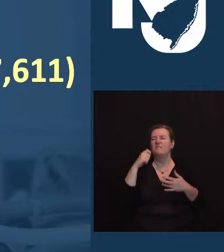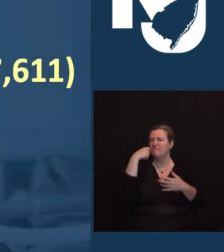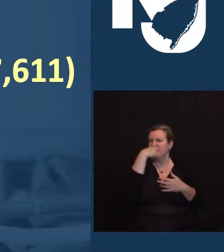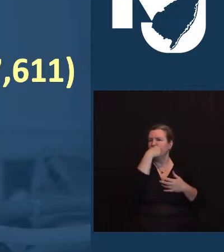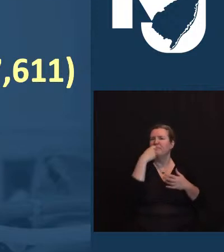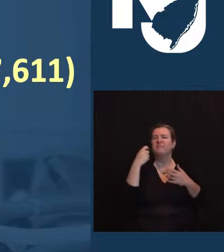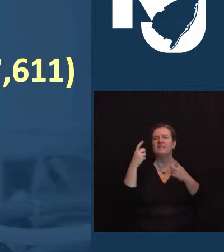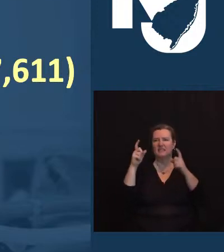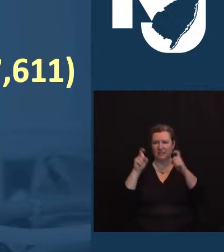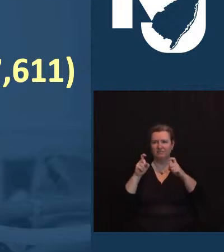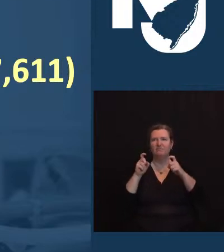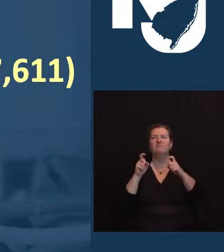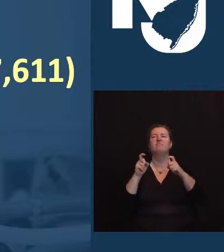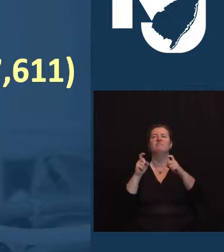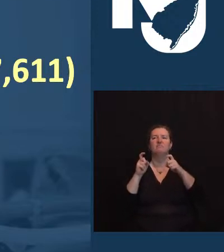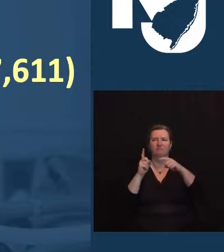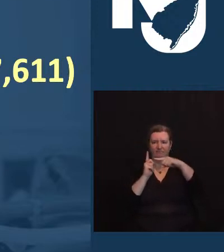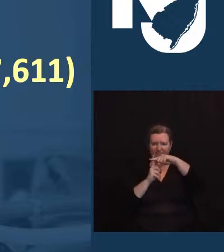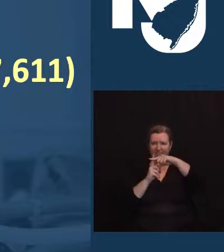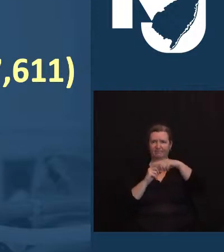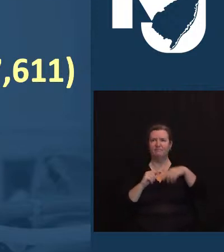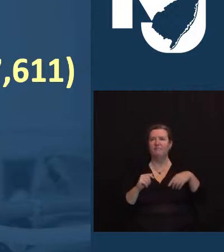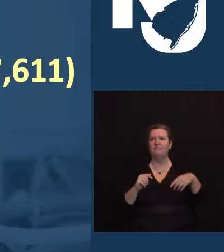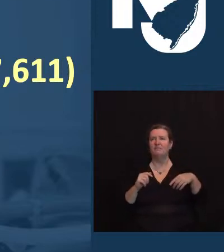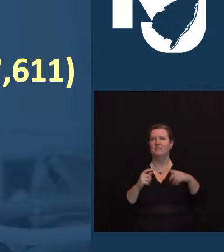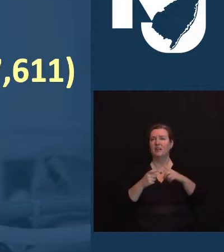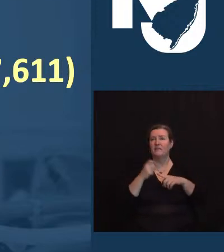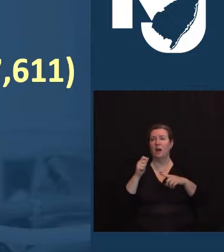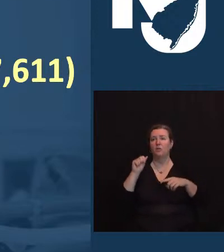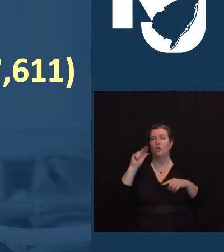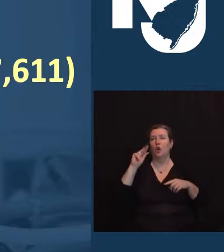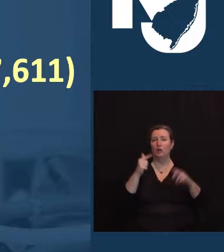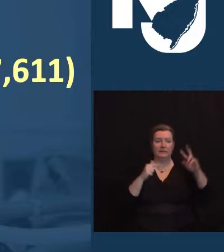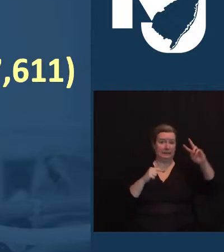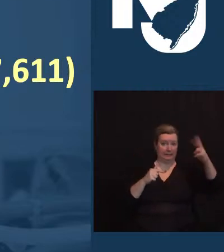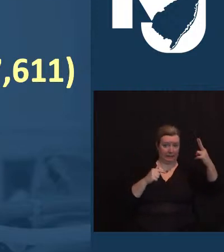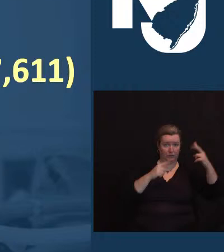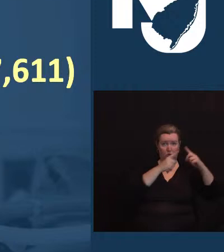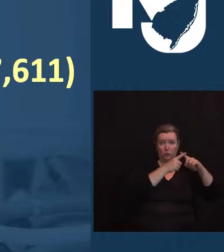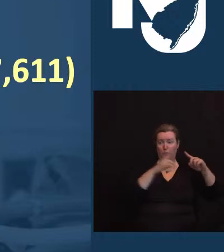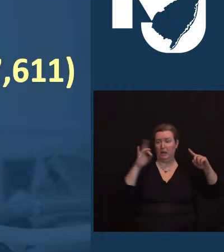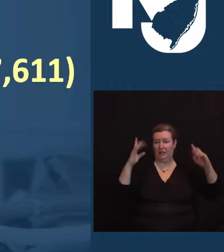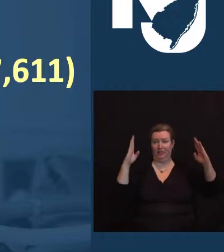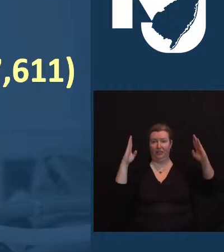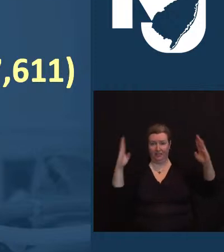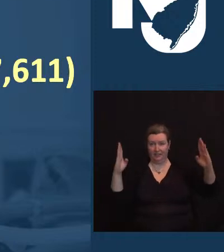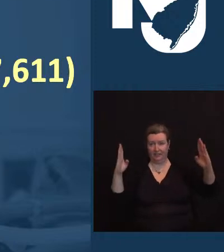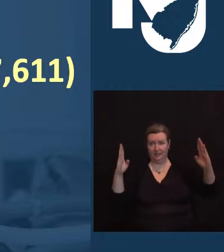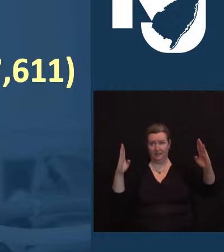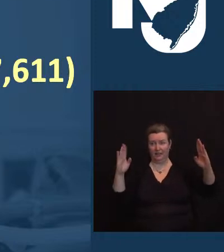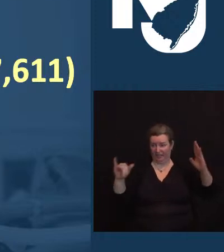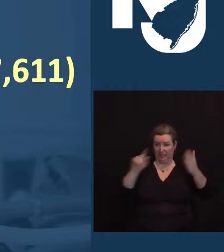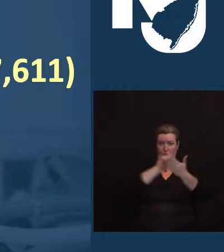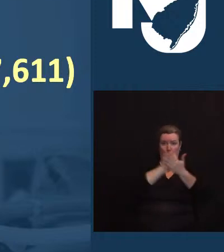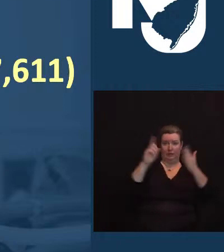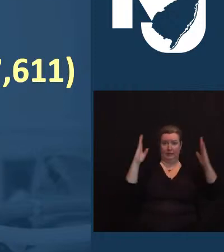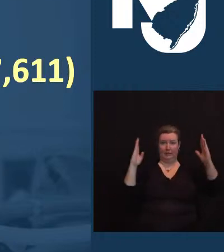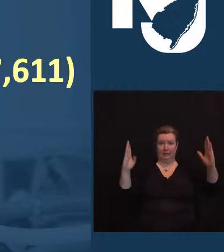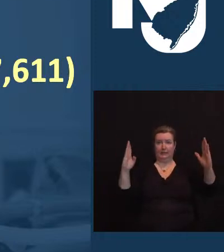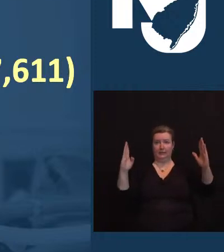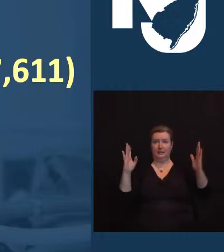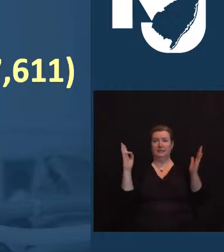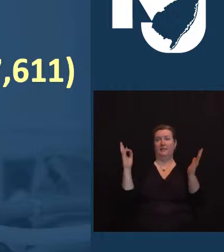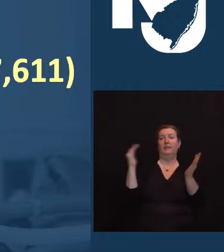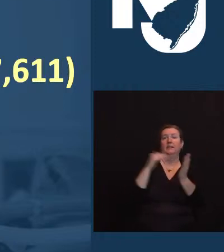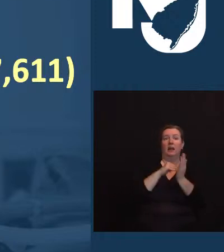tests during the period from August 2nd to August 8th. But during the same week, there were 7,611